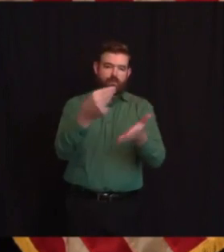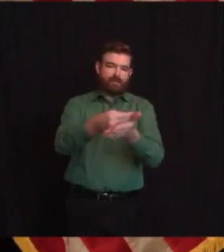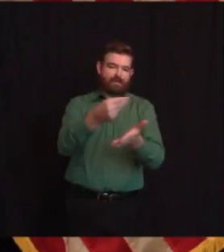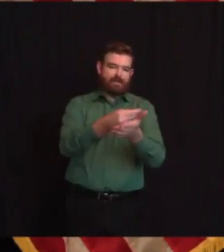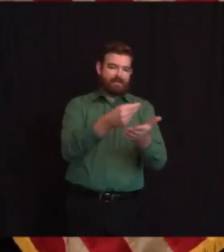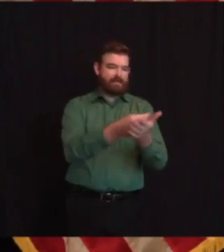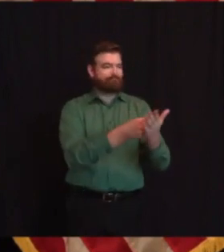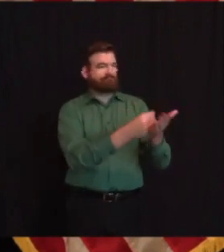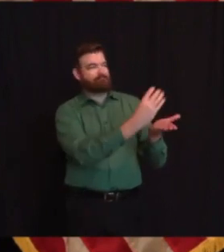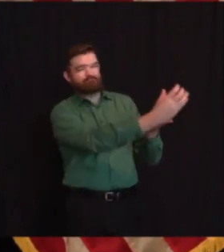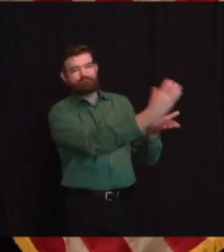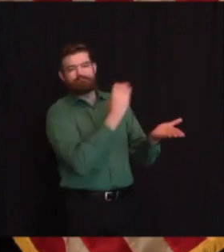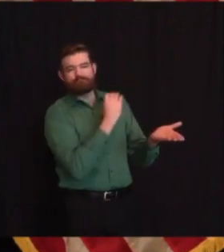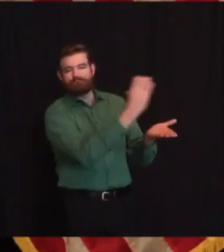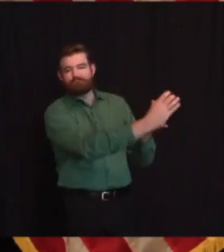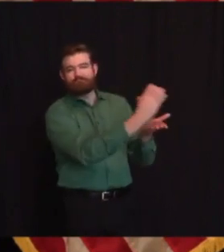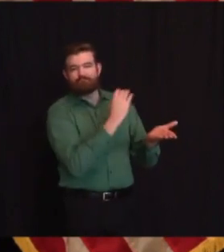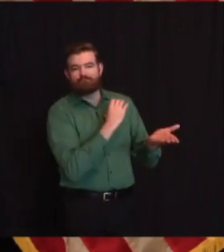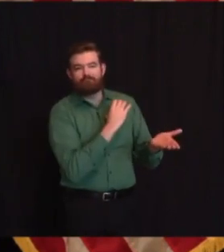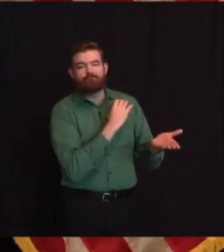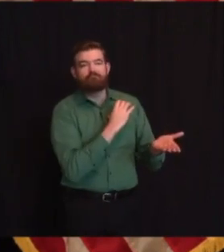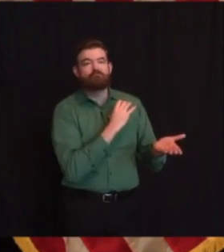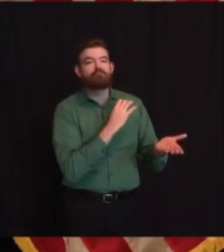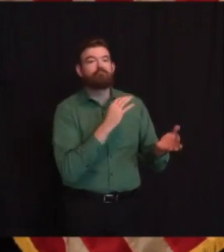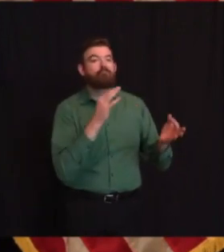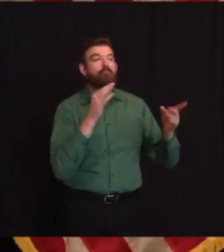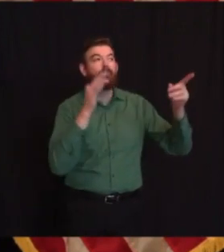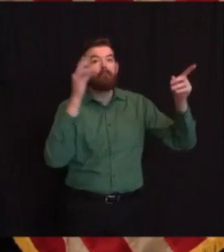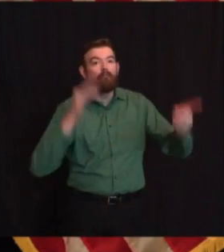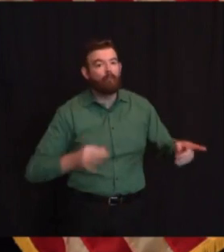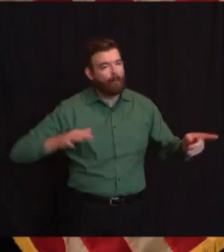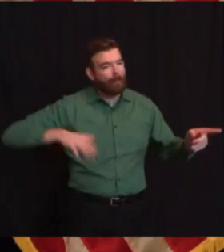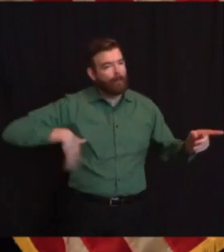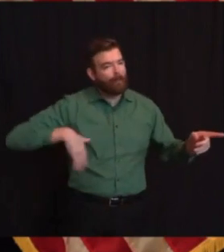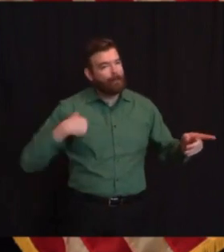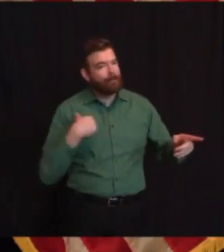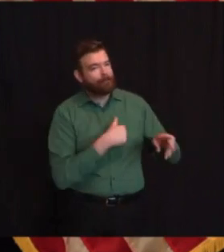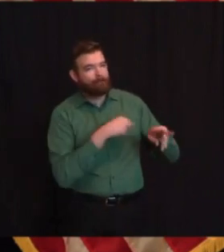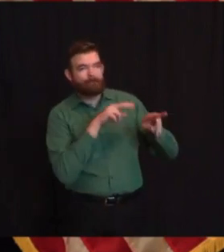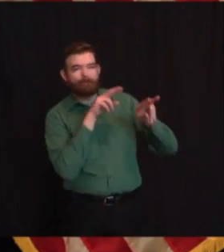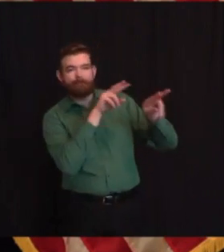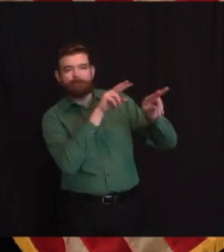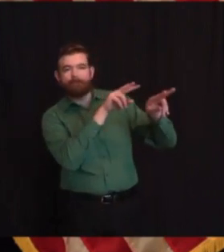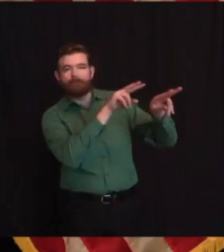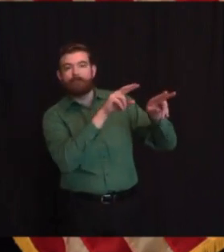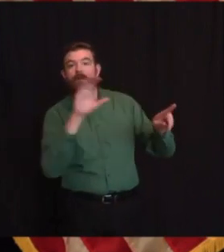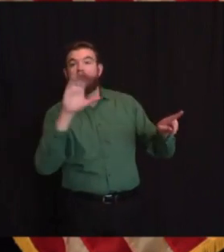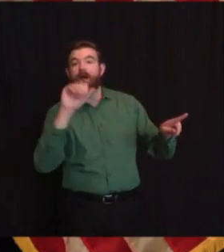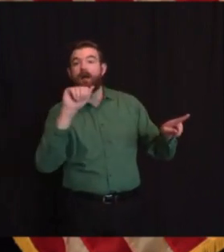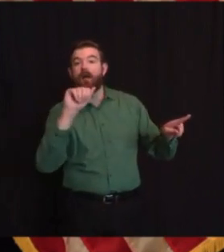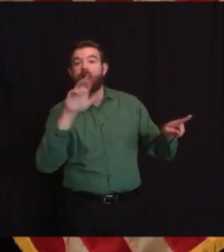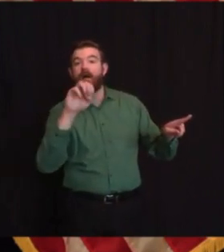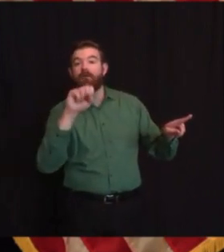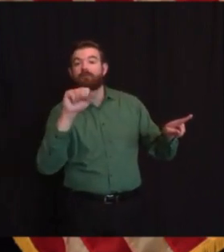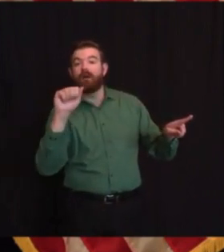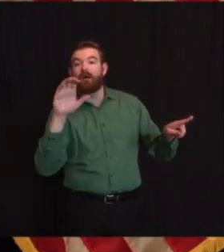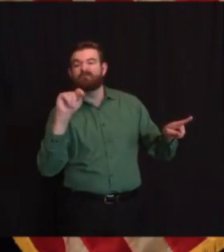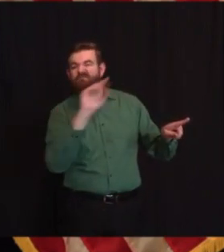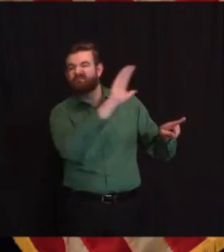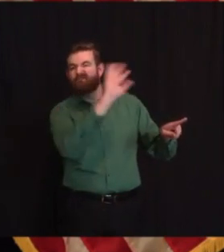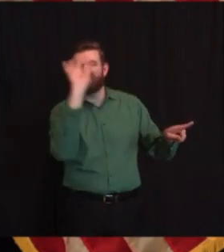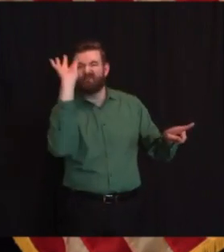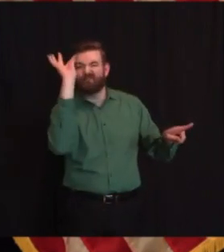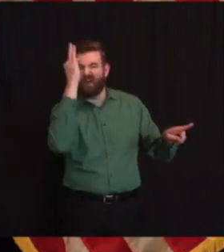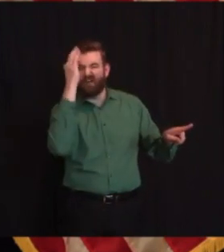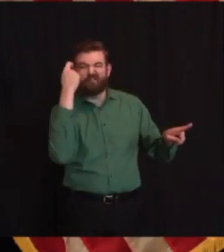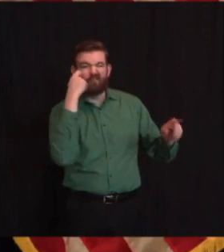be determined. We look forward to the interpretation of the CARES Act on Monday, again financially. But